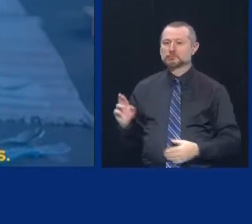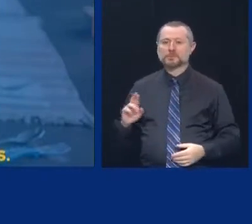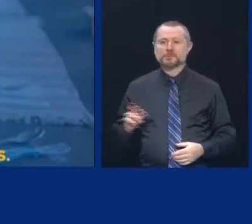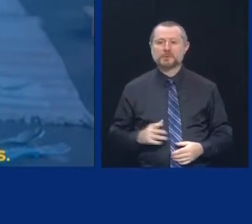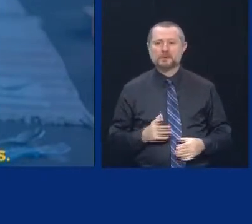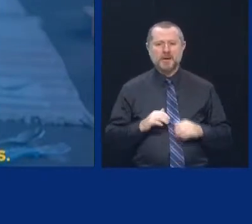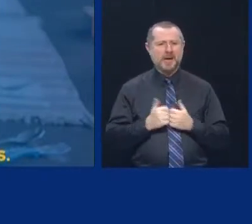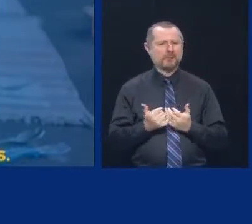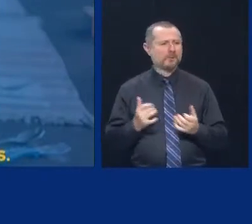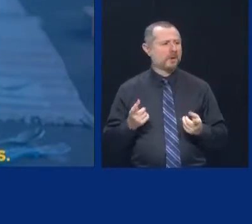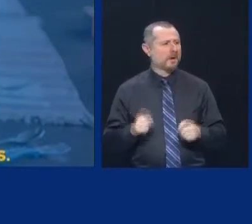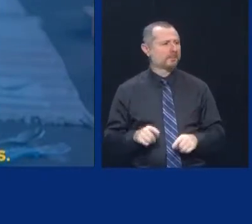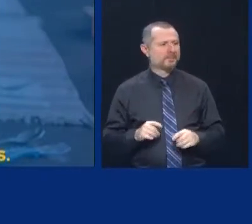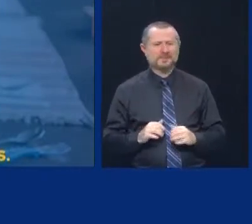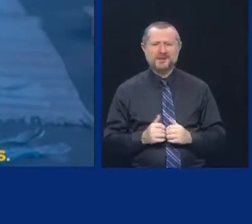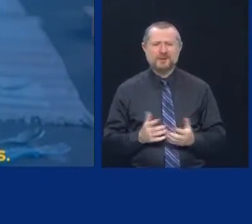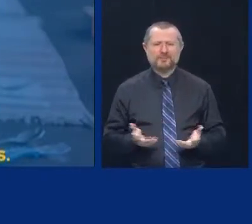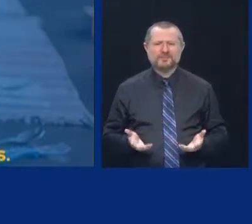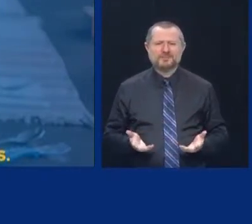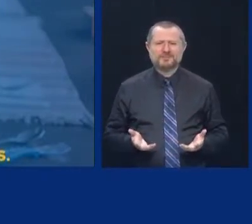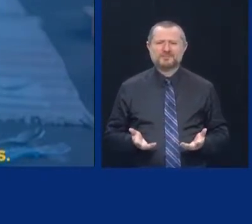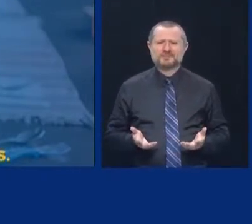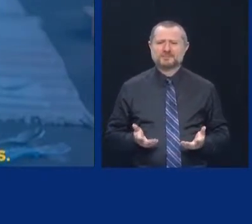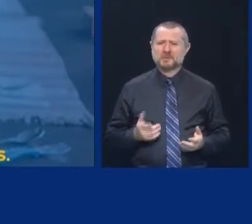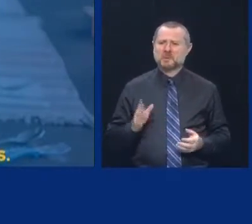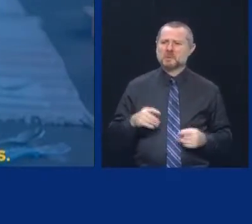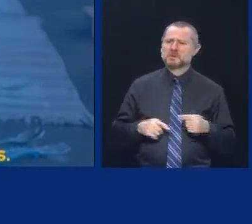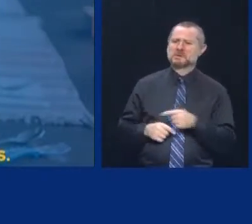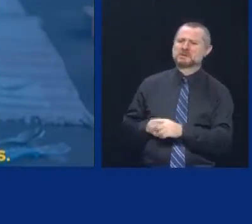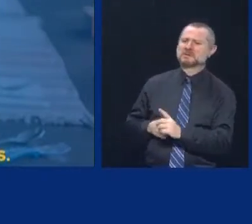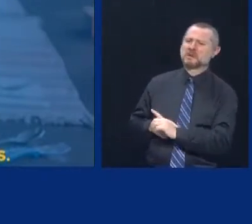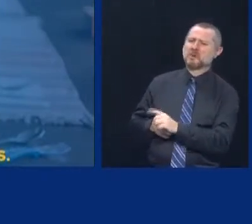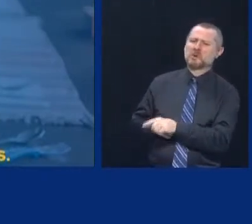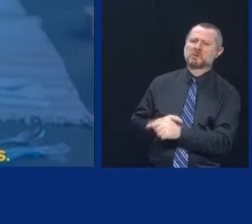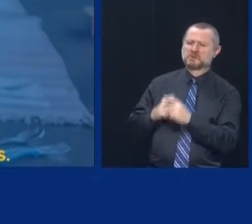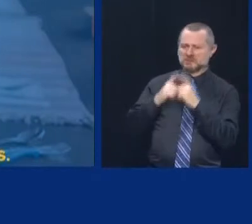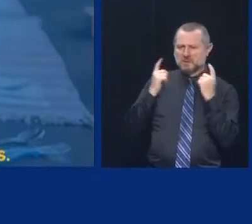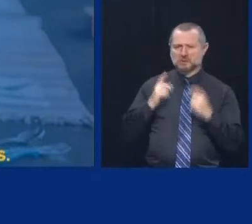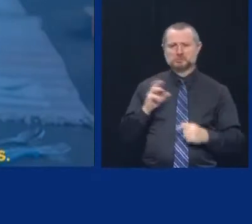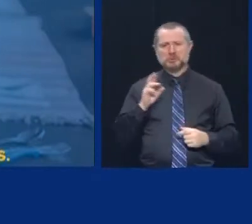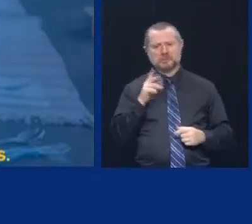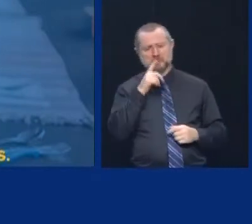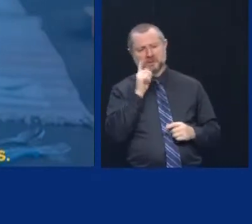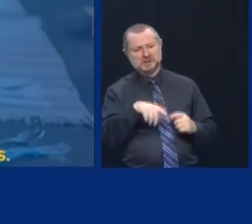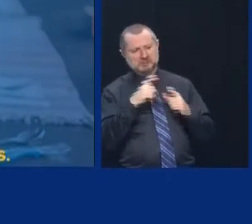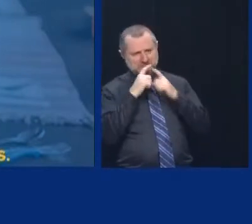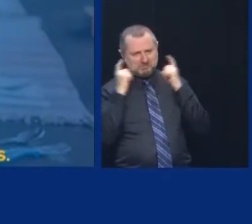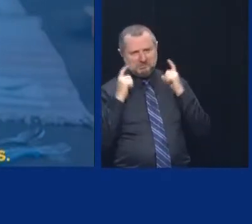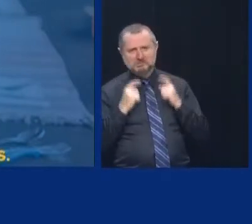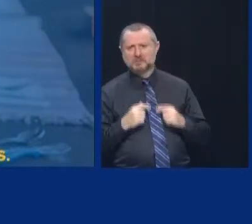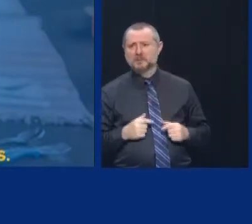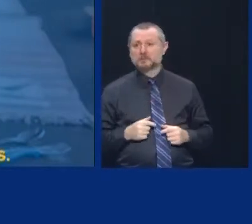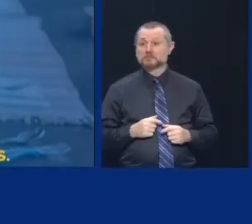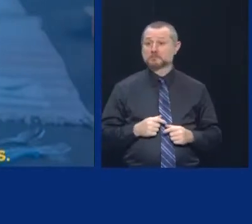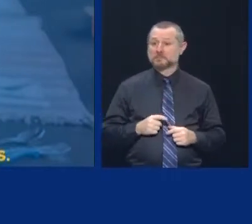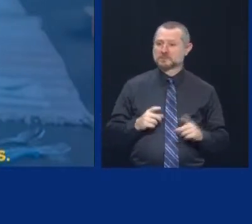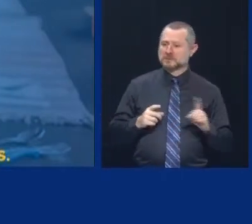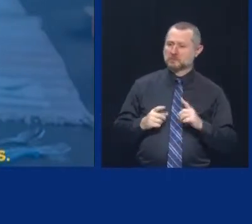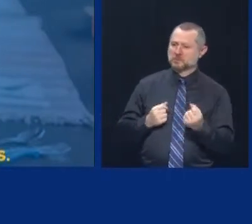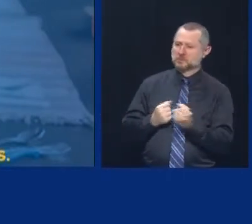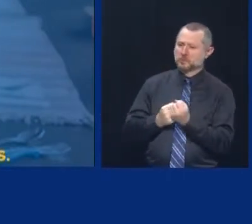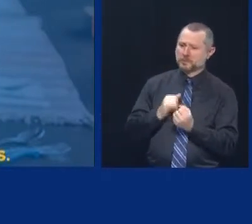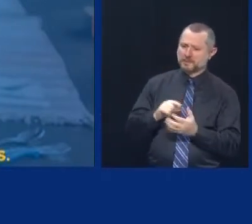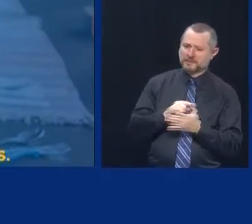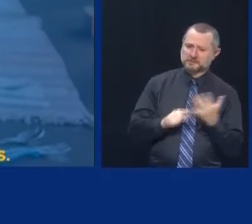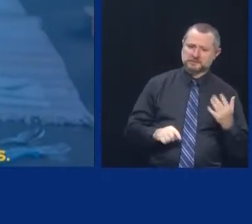symbol? Well, if you're a Democrat, you wear this. If you're a Republican, you don't wear this. If you're a Democrat, you support this. If you're a Republican, you don't support